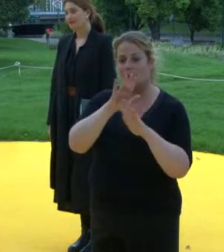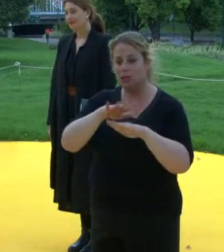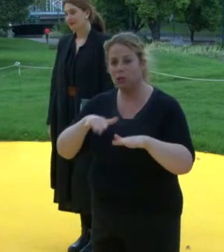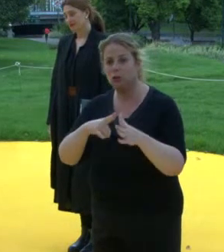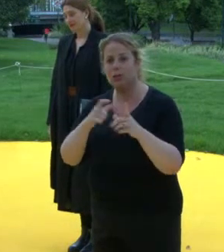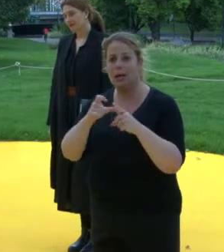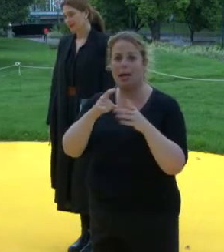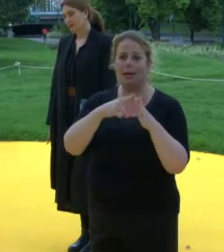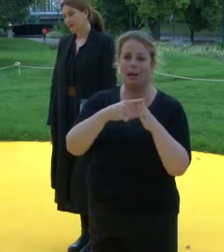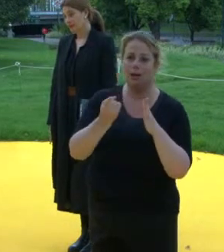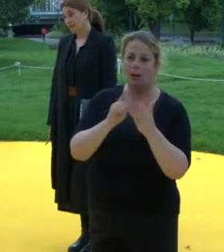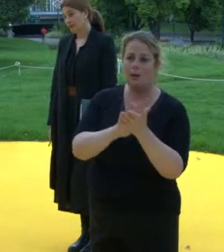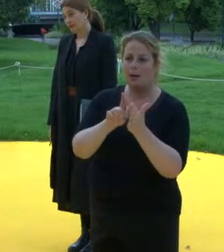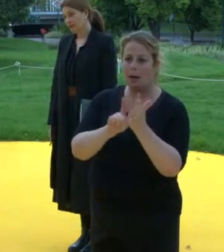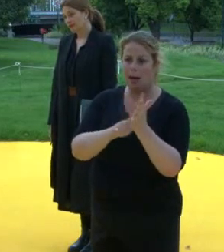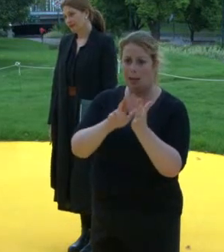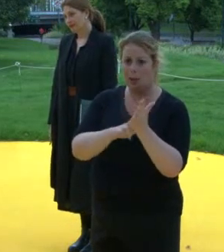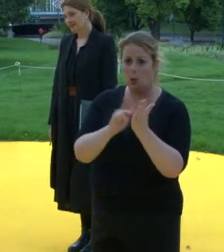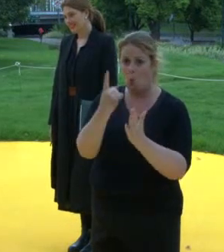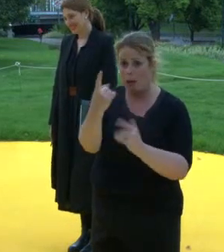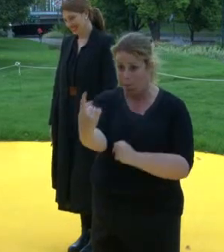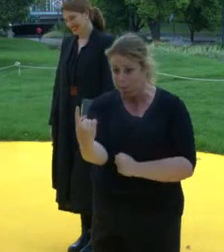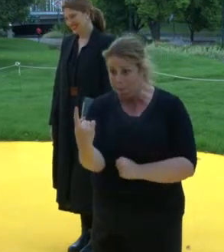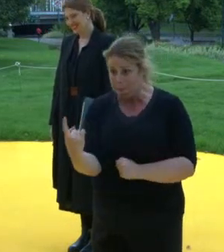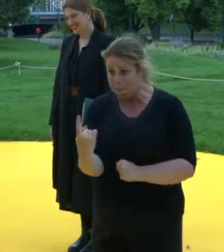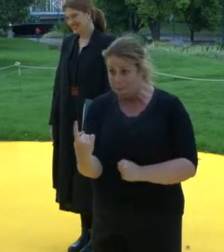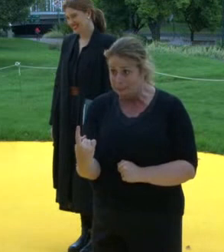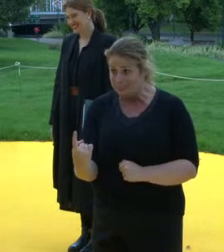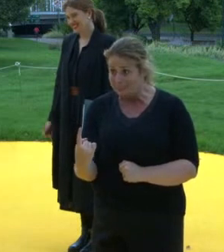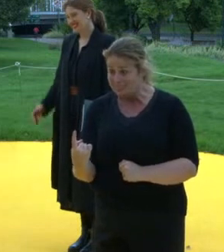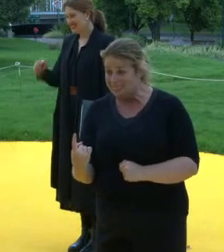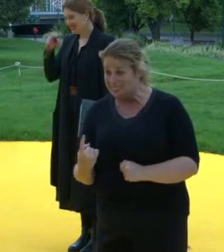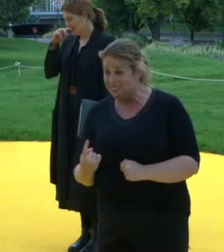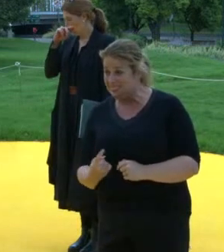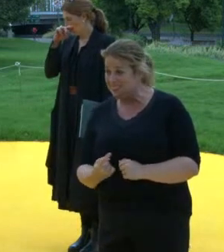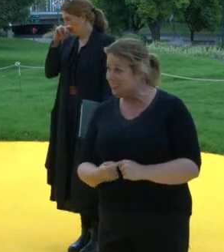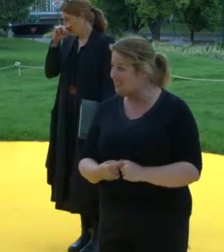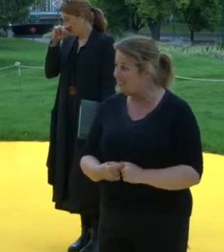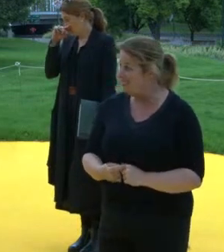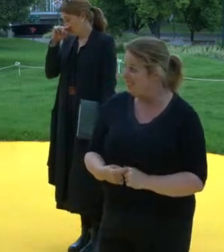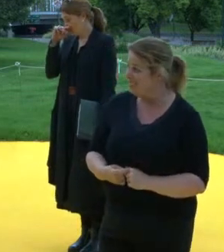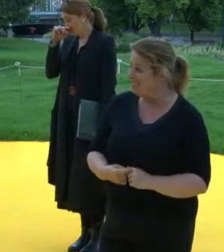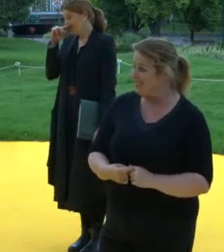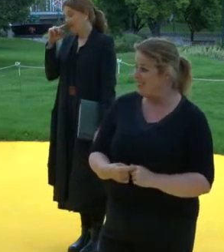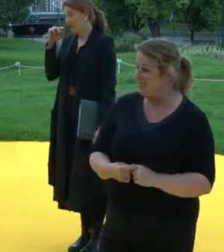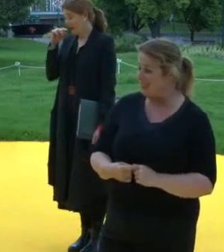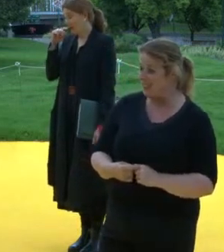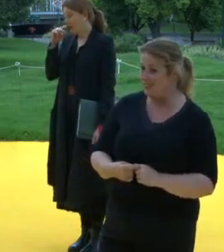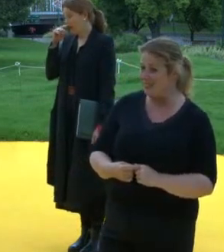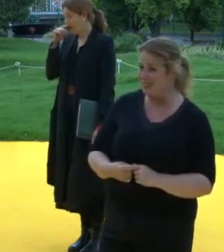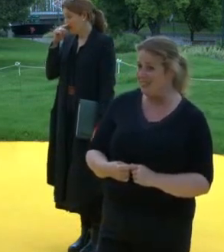and Callan. I think one of them is coming up now. The laptop holder.